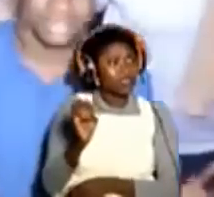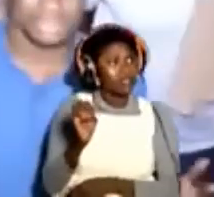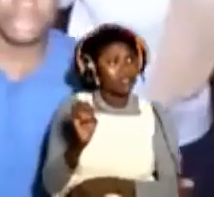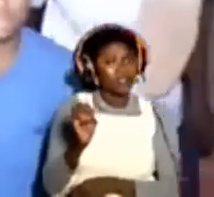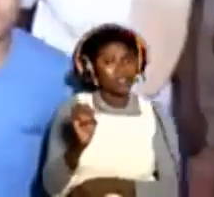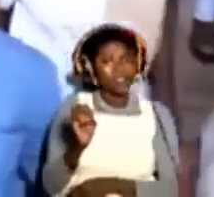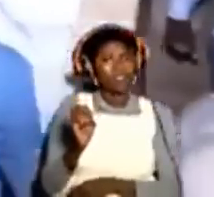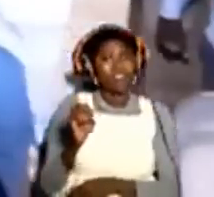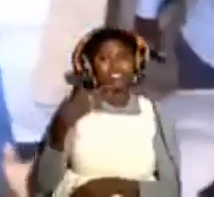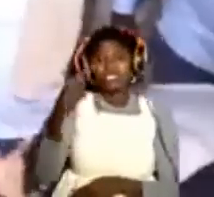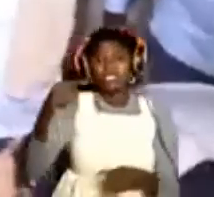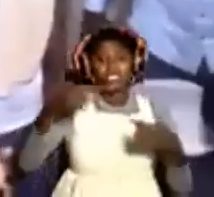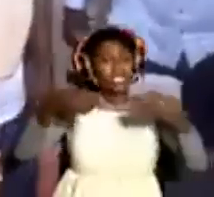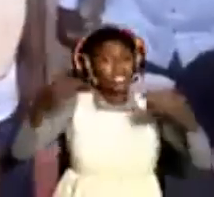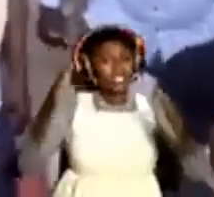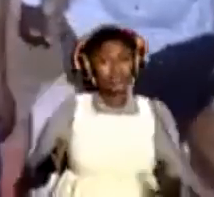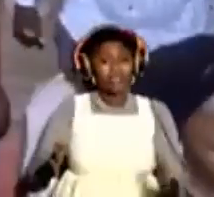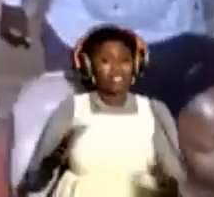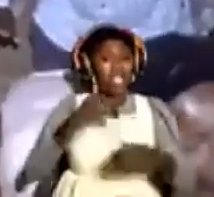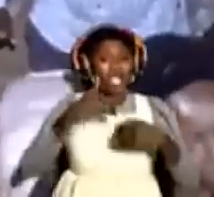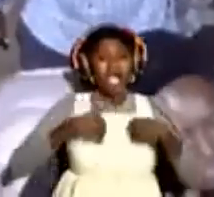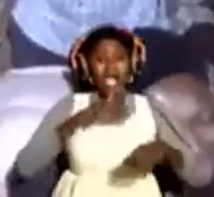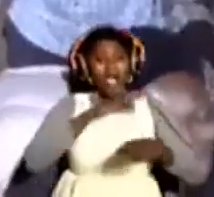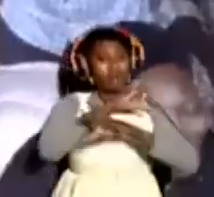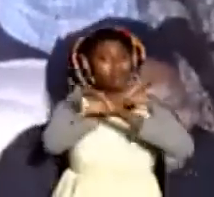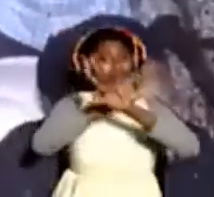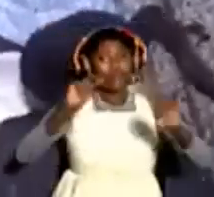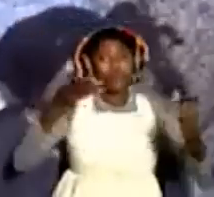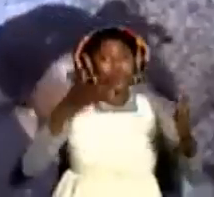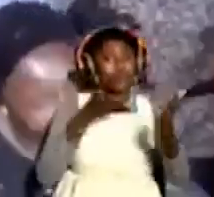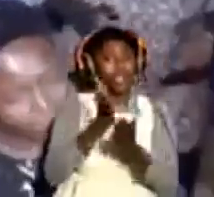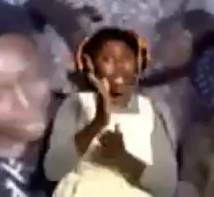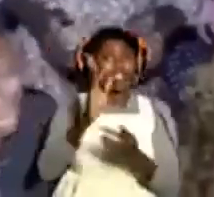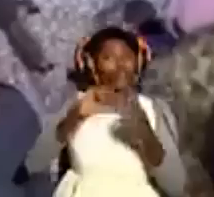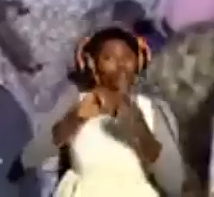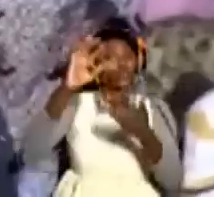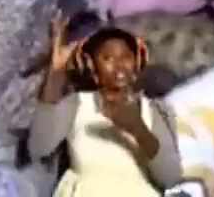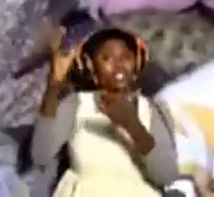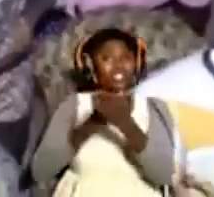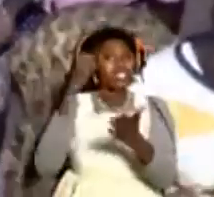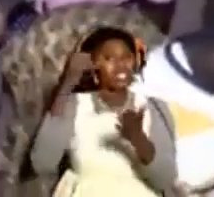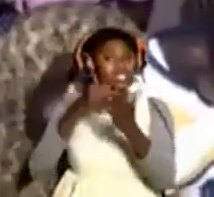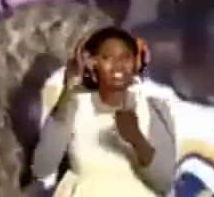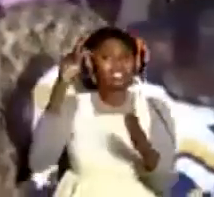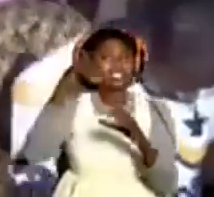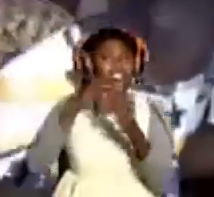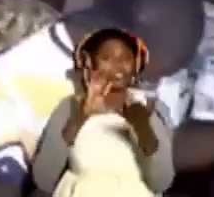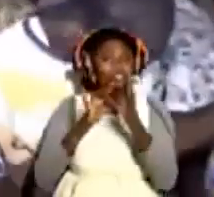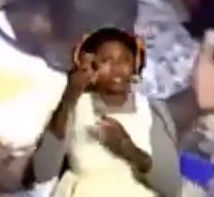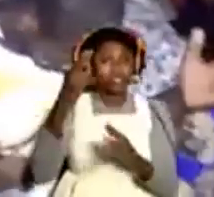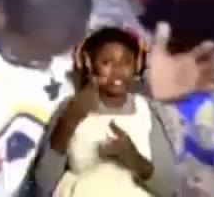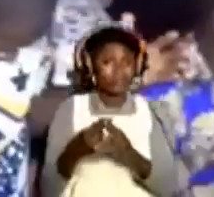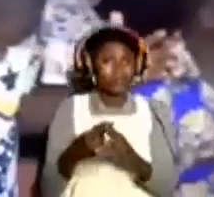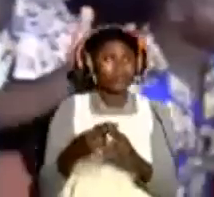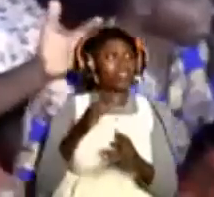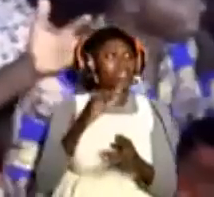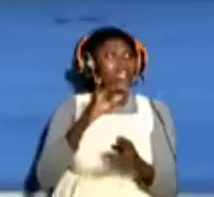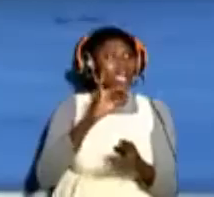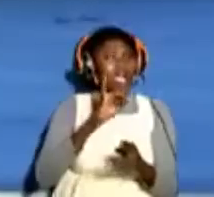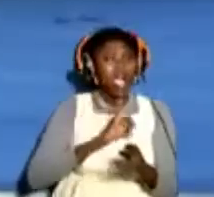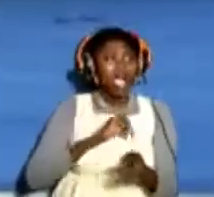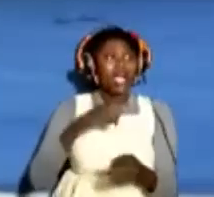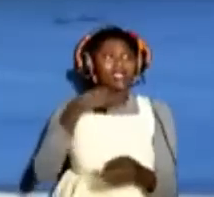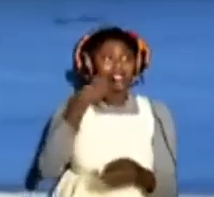The enemy has no right to take away from it any longer. I said to